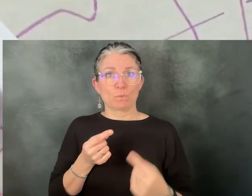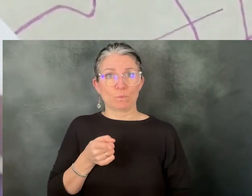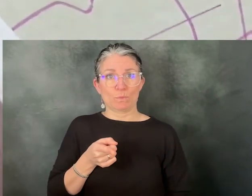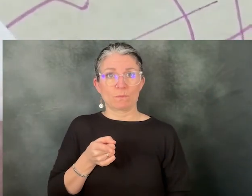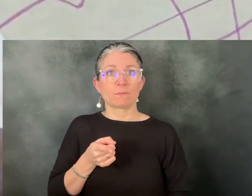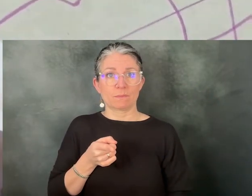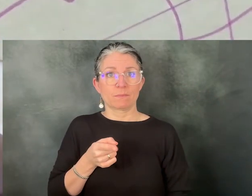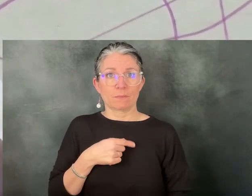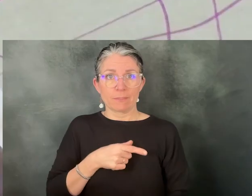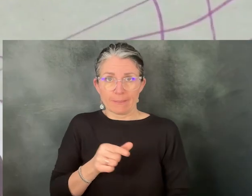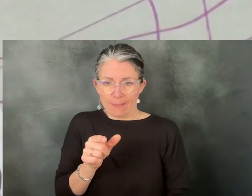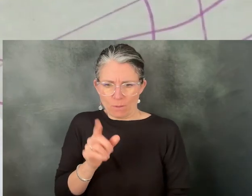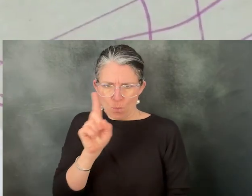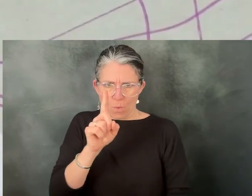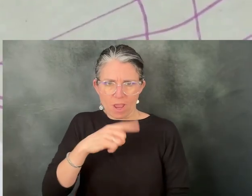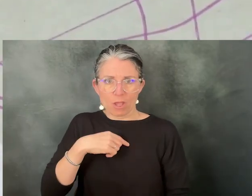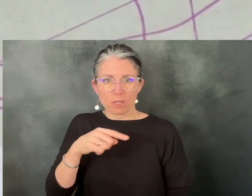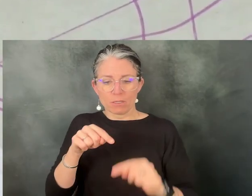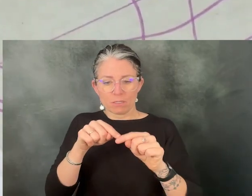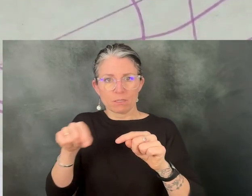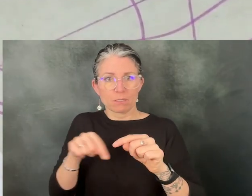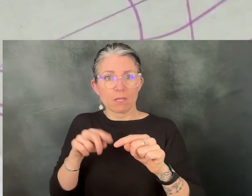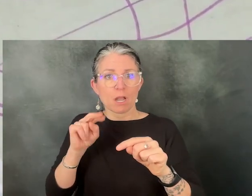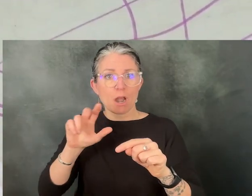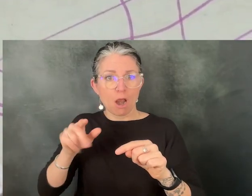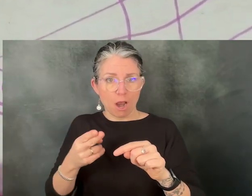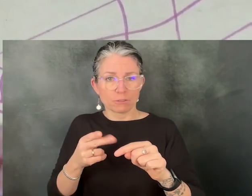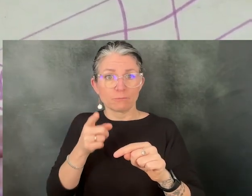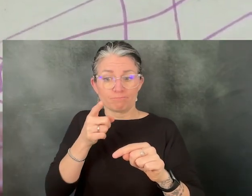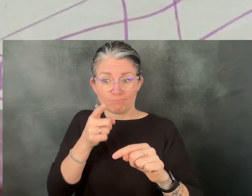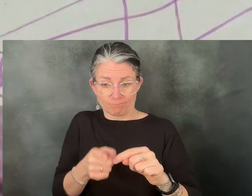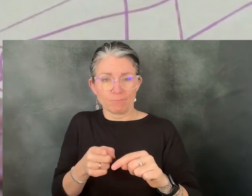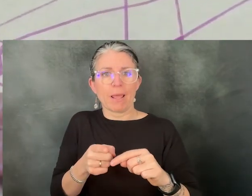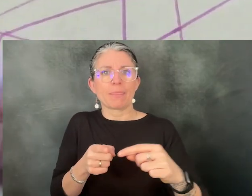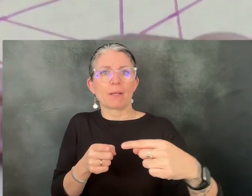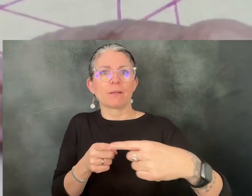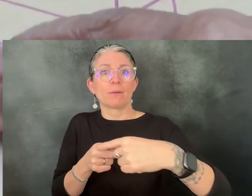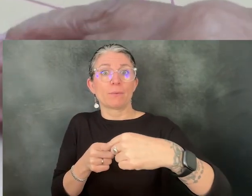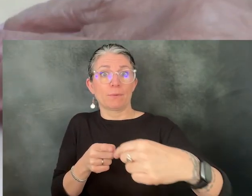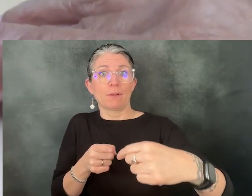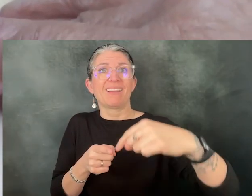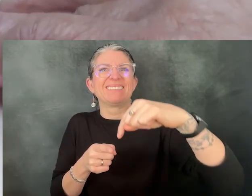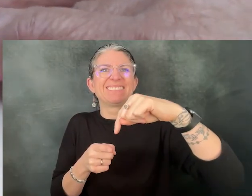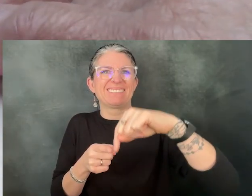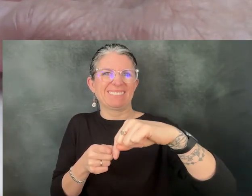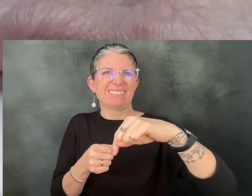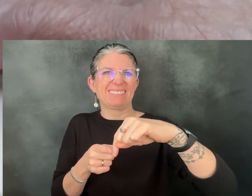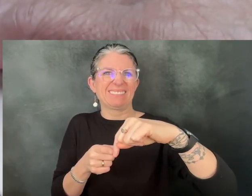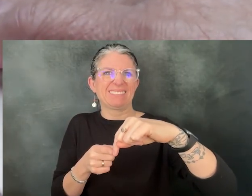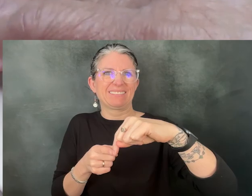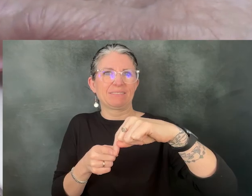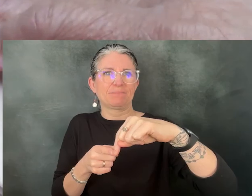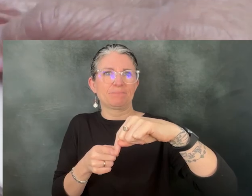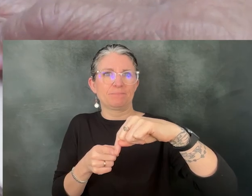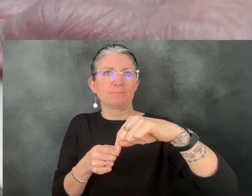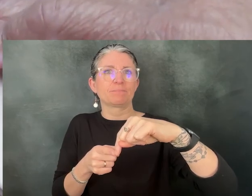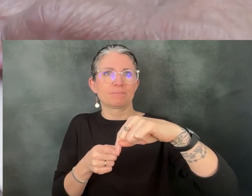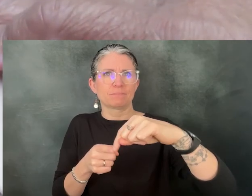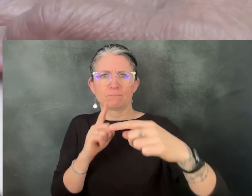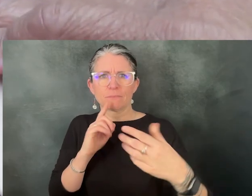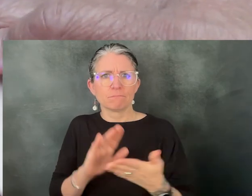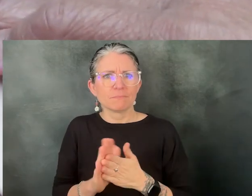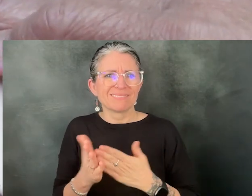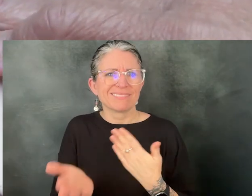I find where I need to place my ticking stick. And you see, that's where those notches come in handy. It makes